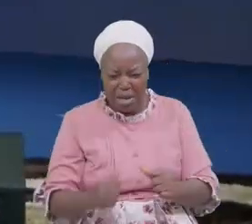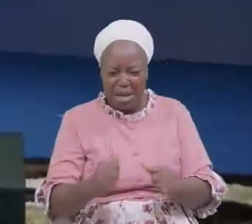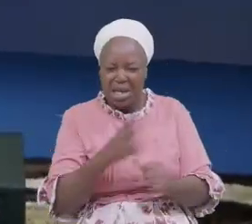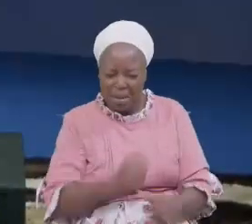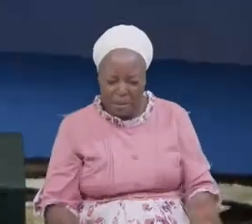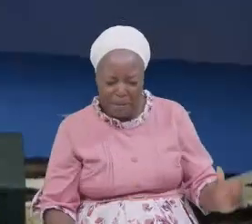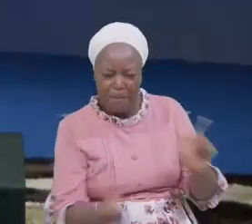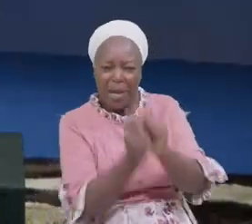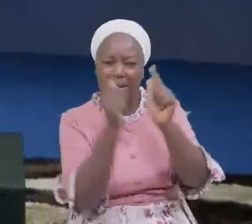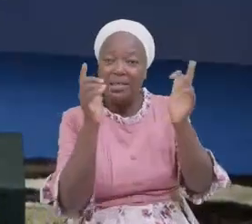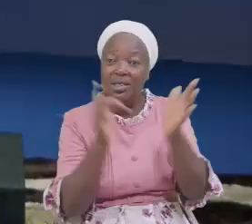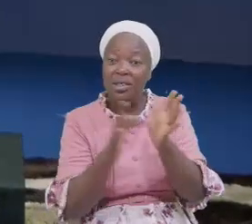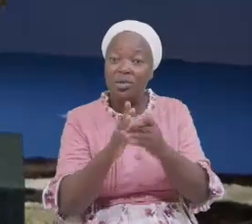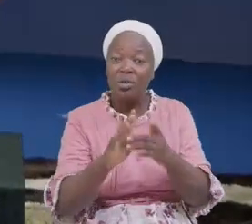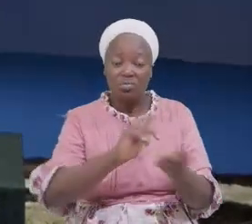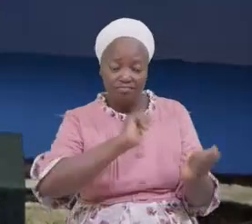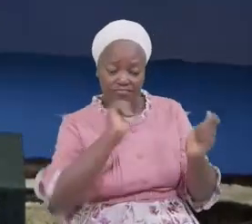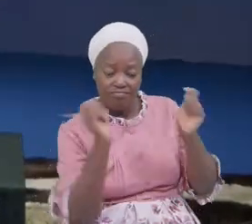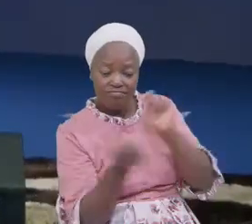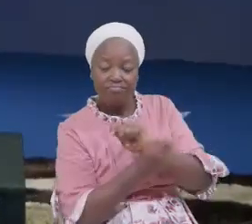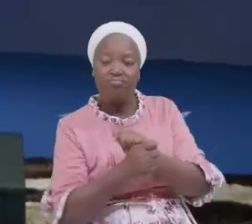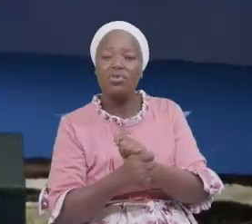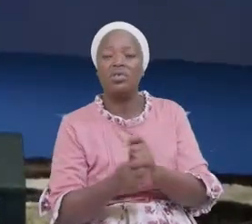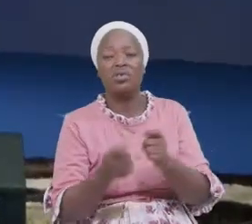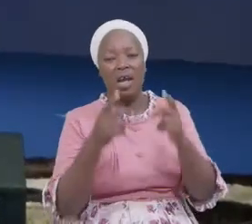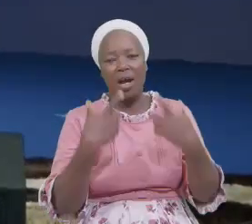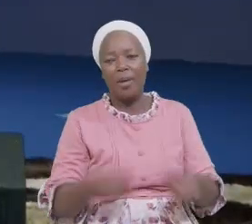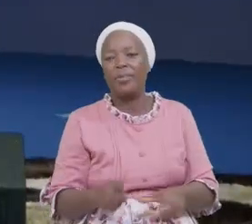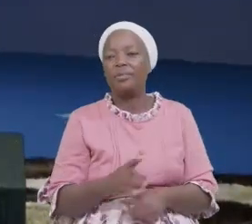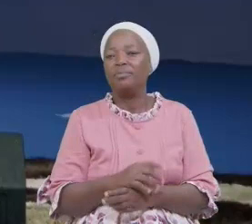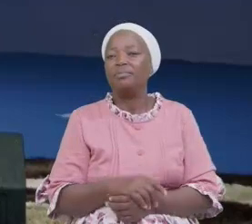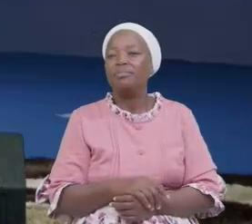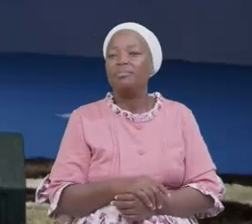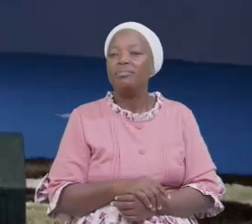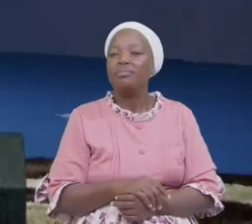Jesus, transformation has taken place.